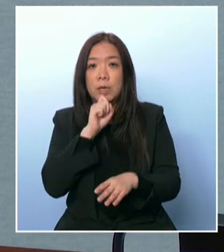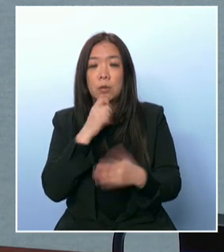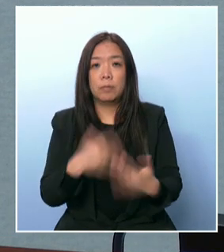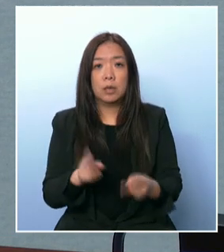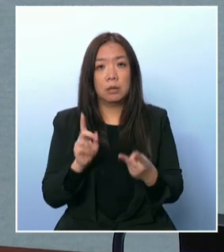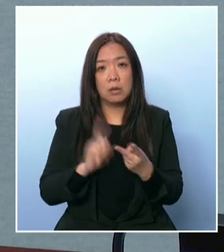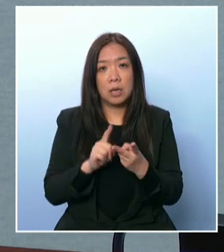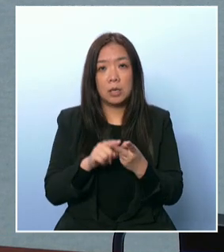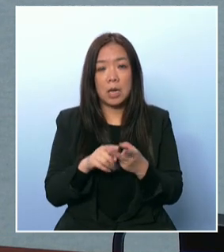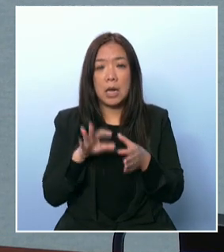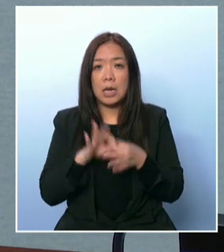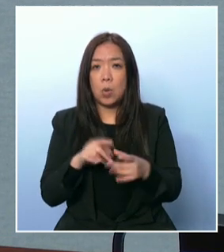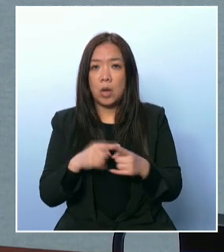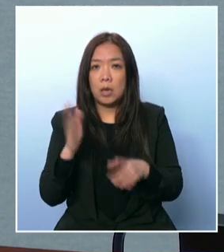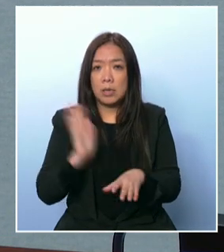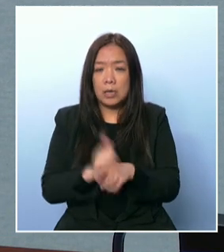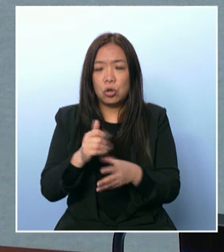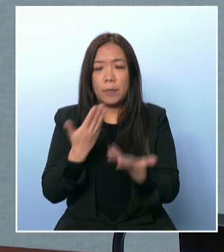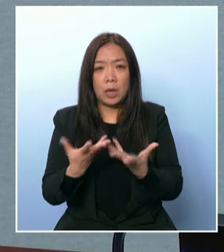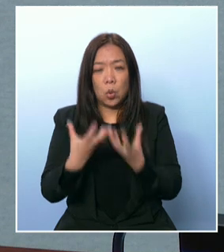we are all trawling for talents.